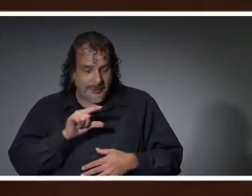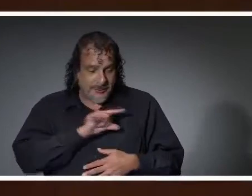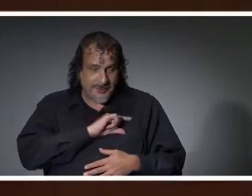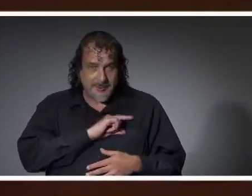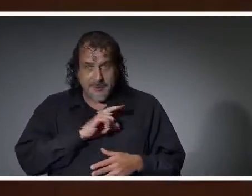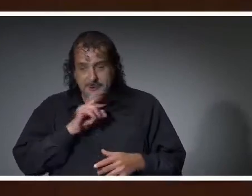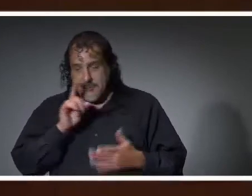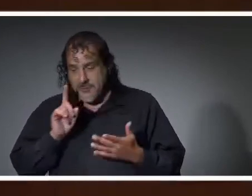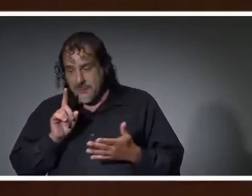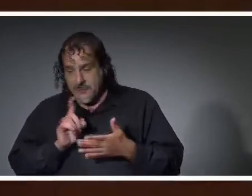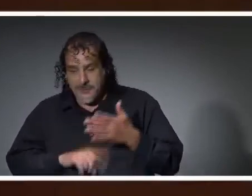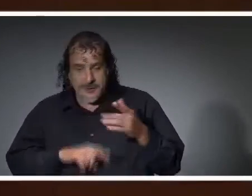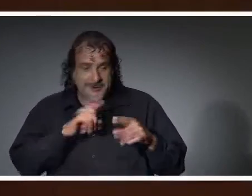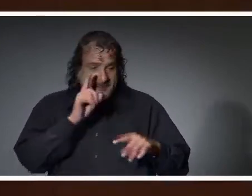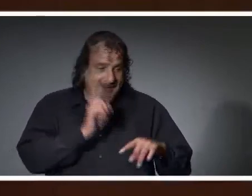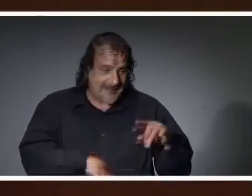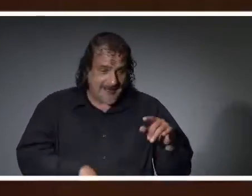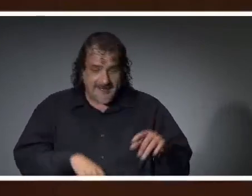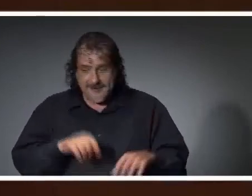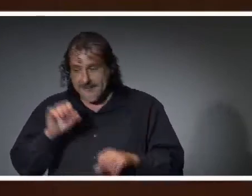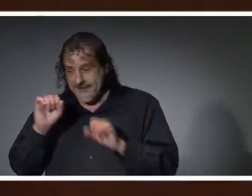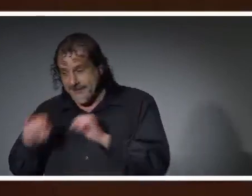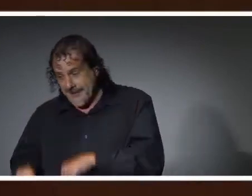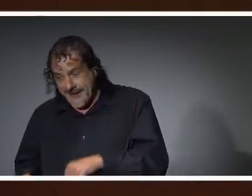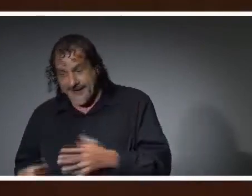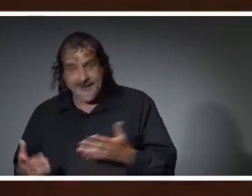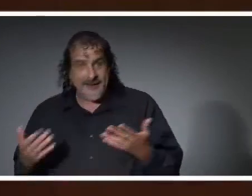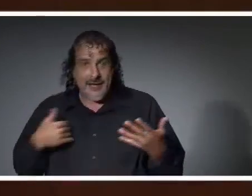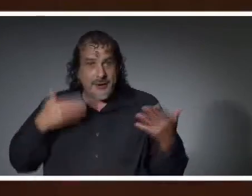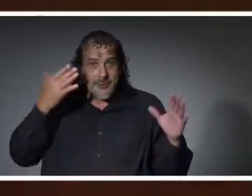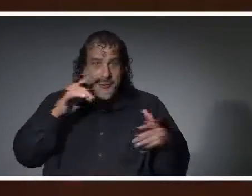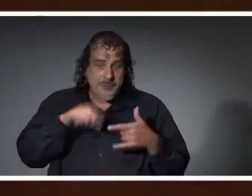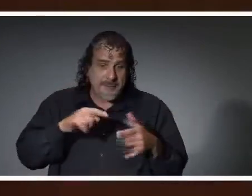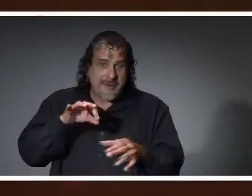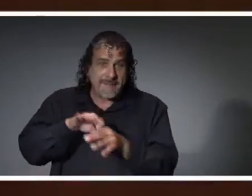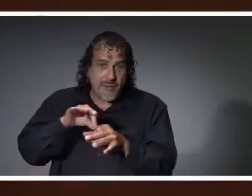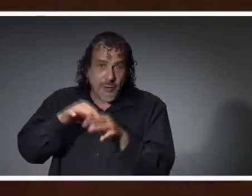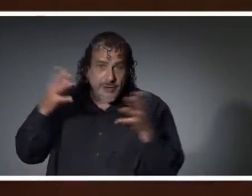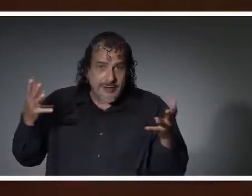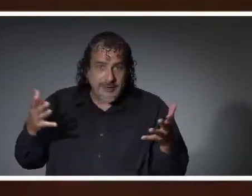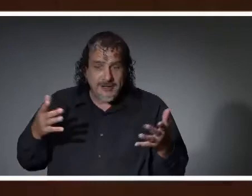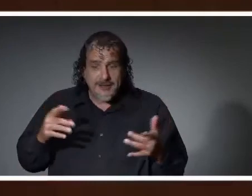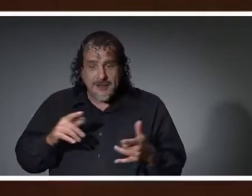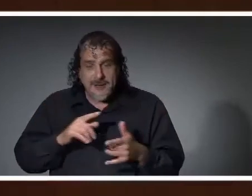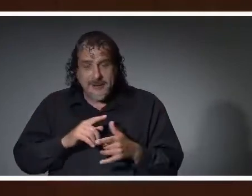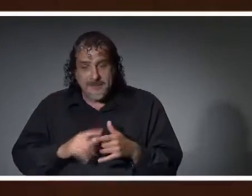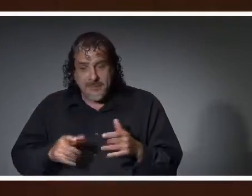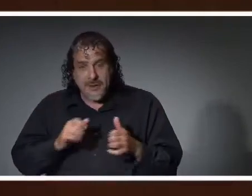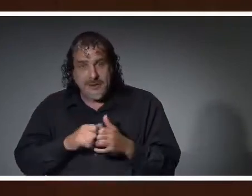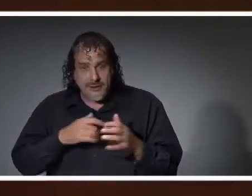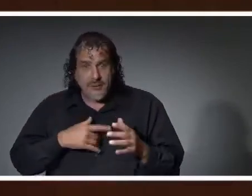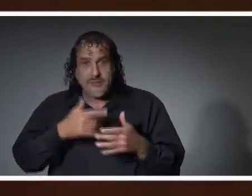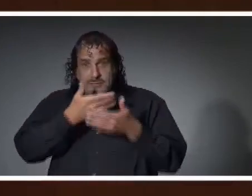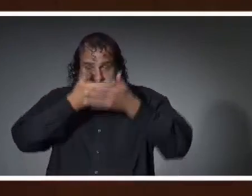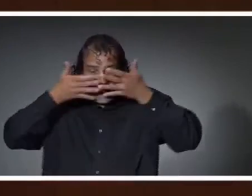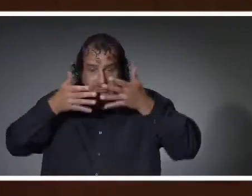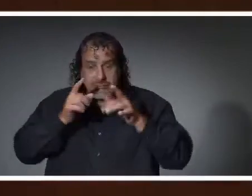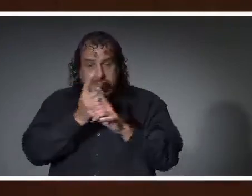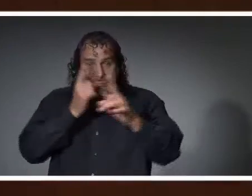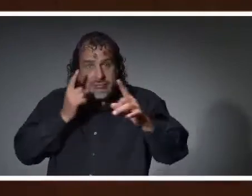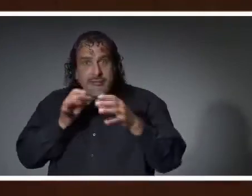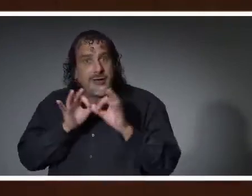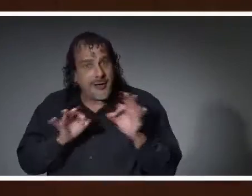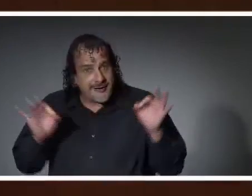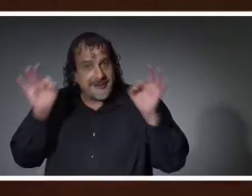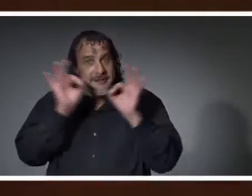and cannot be mandated around voting. But what I can say is those things are very important. And whatever